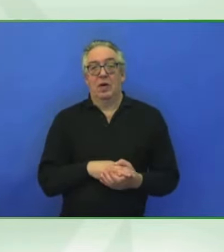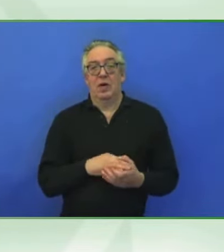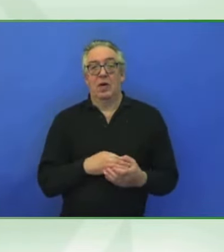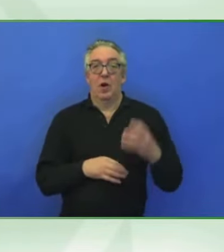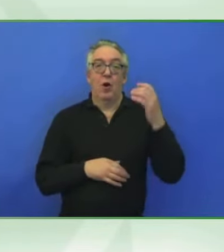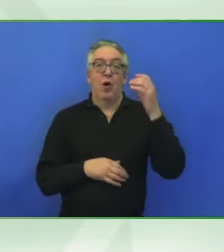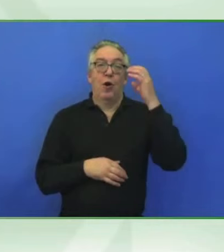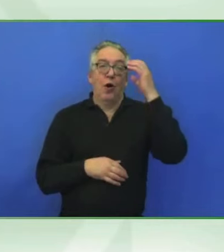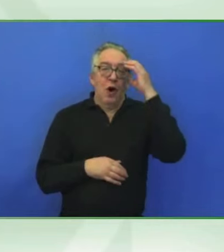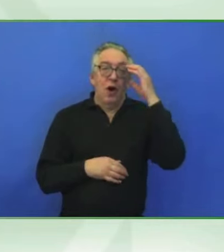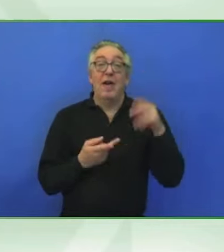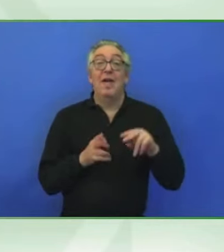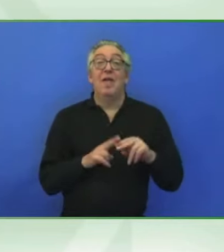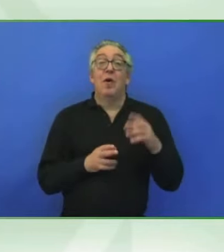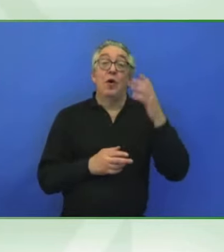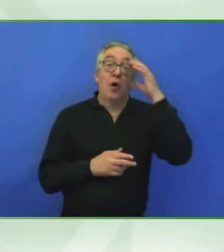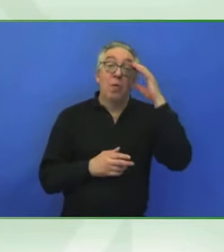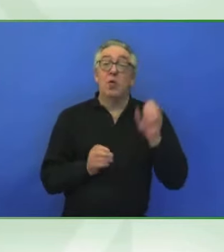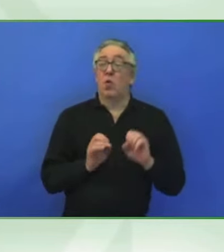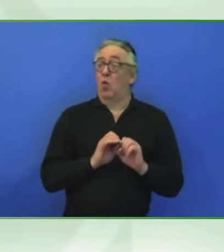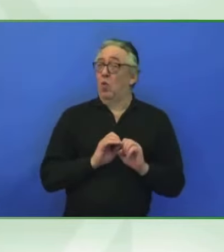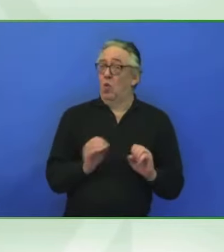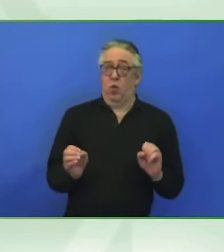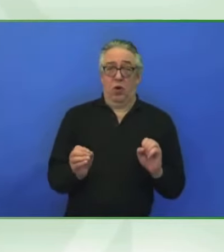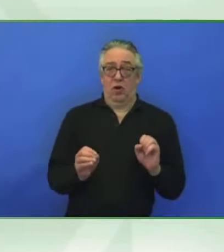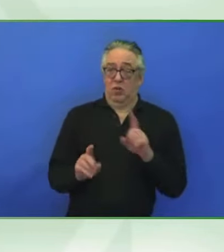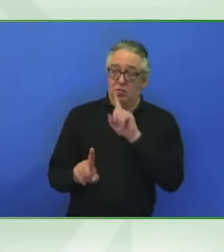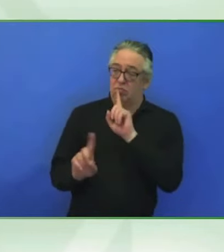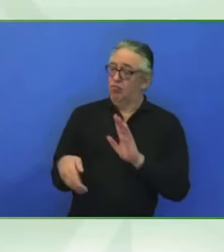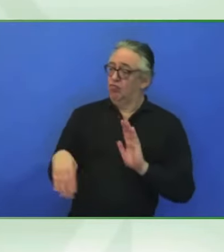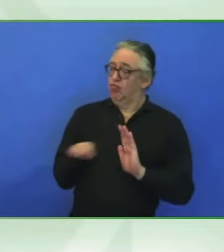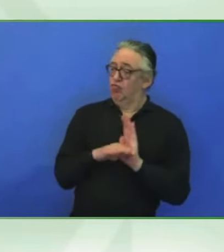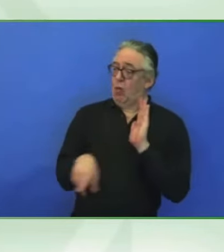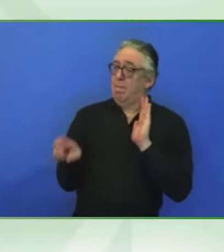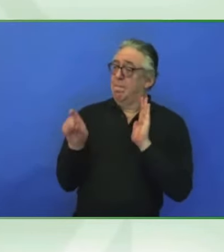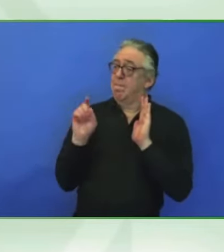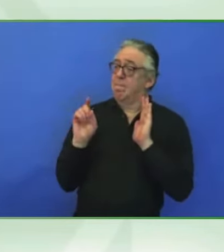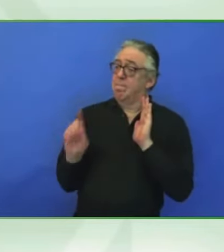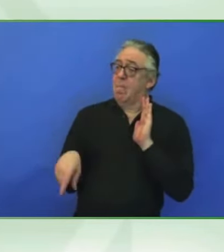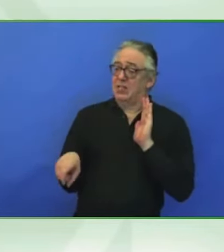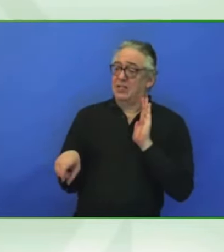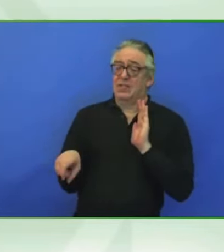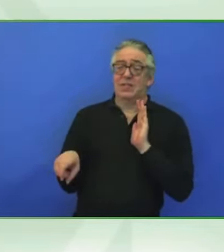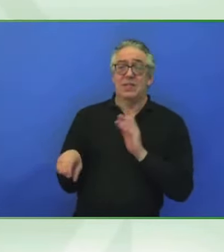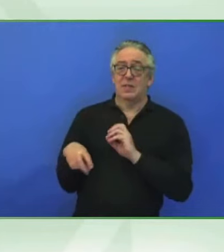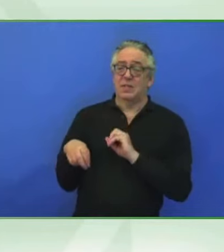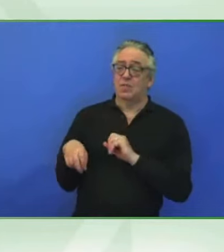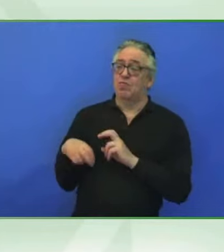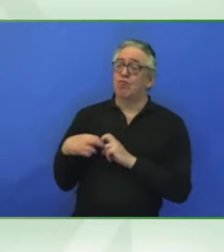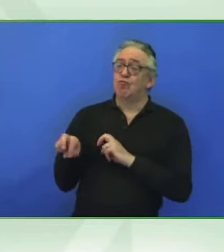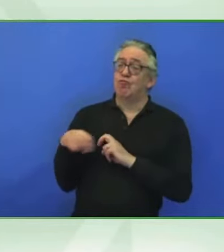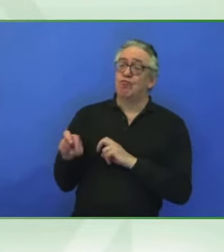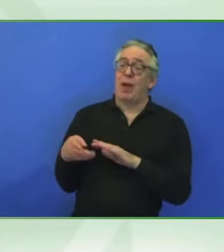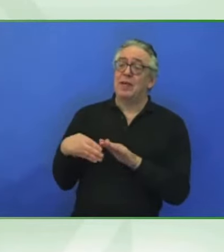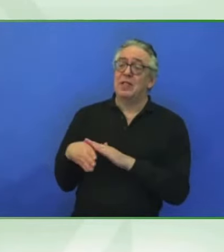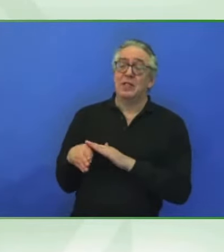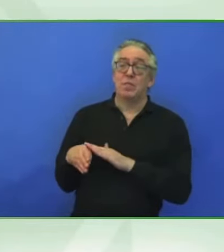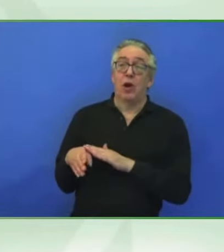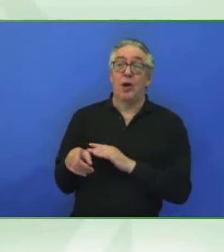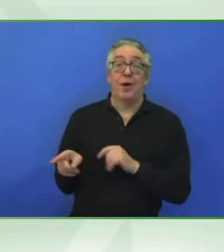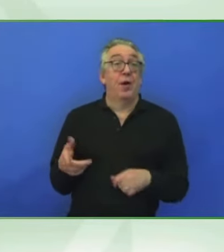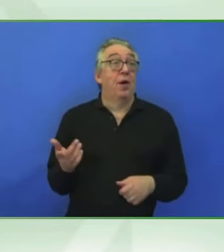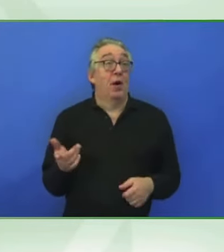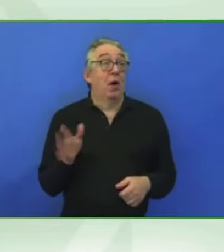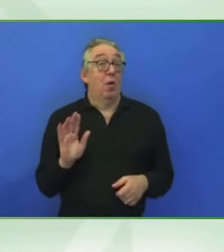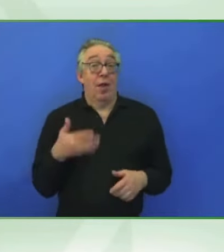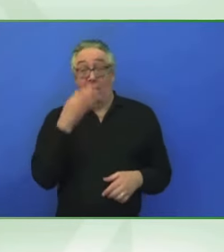accessible, then people's right to move is taken away. And it's so easy for government to say, well, we don't mind. You